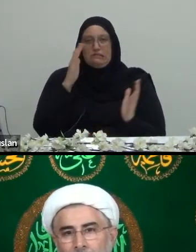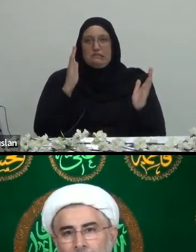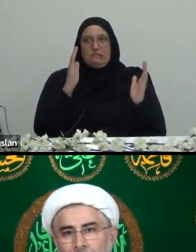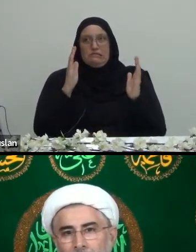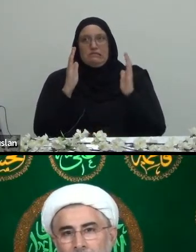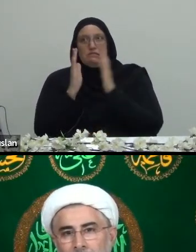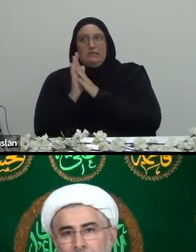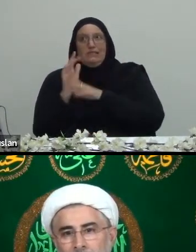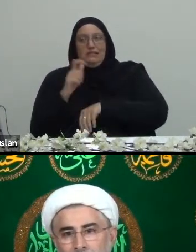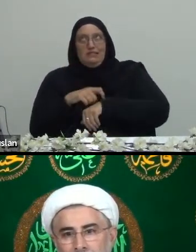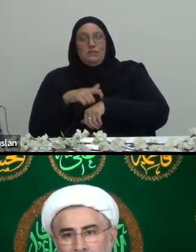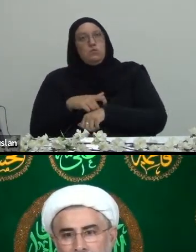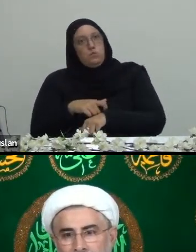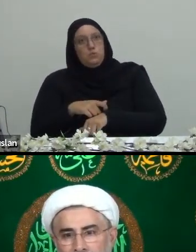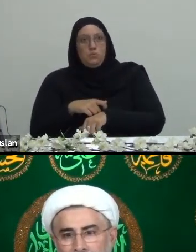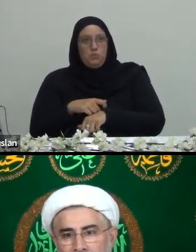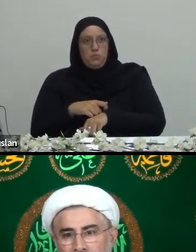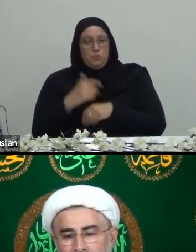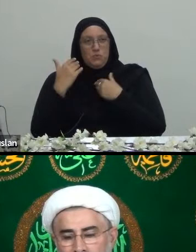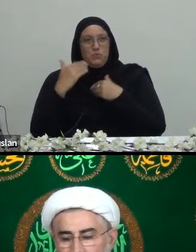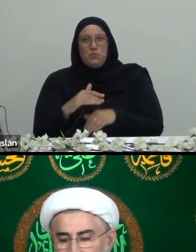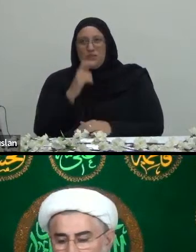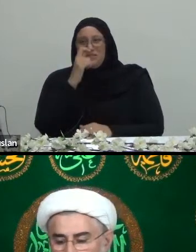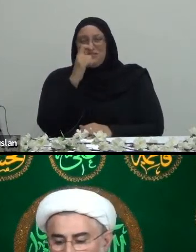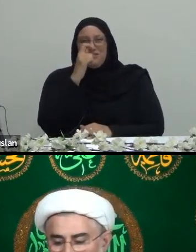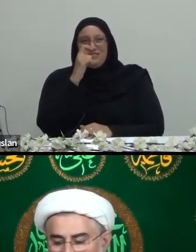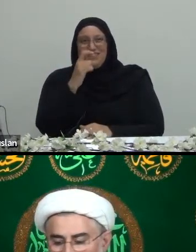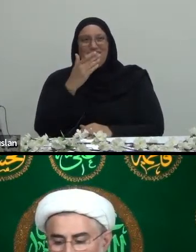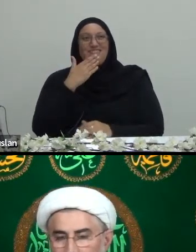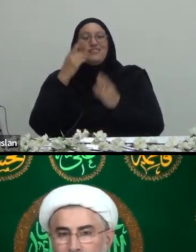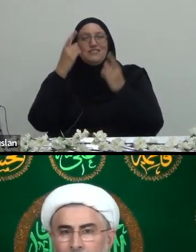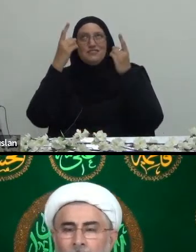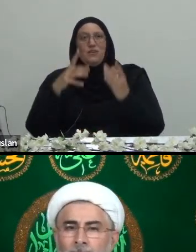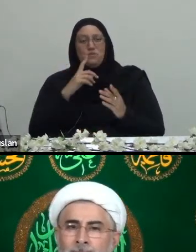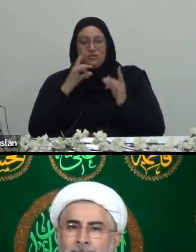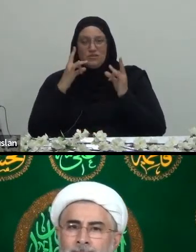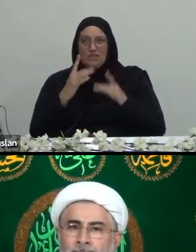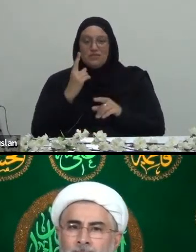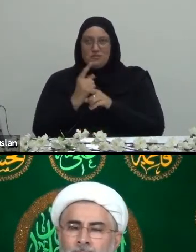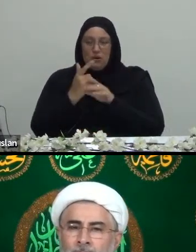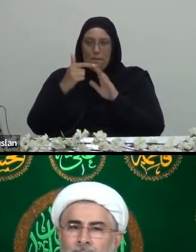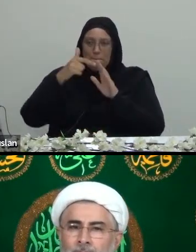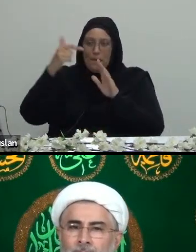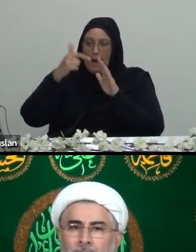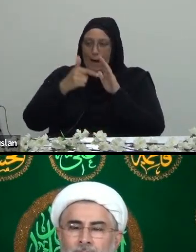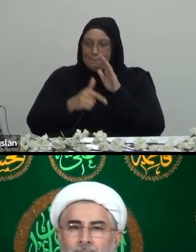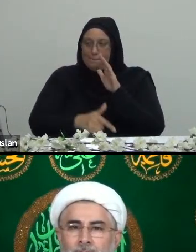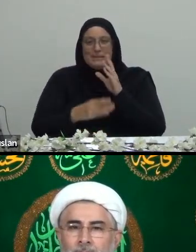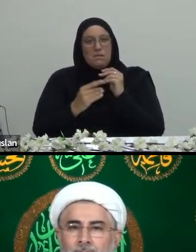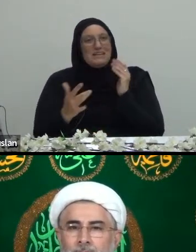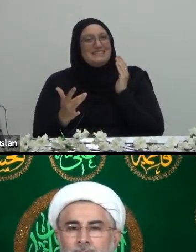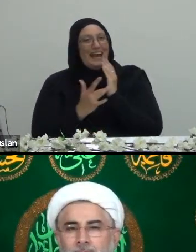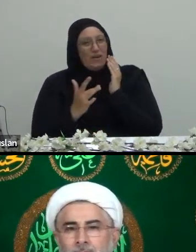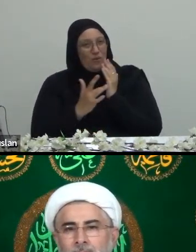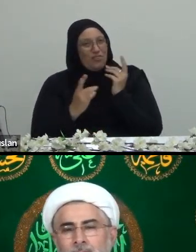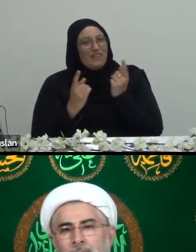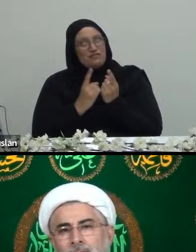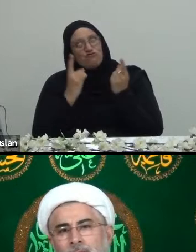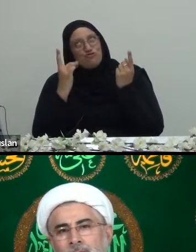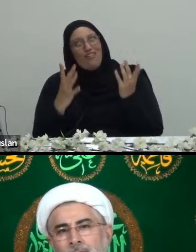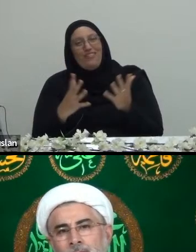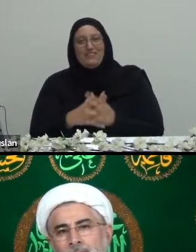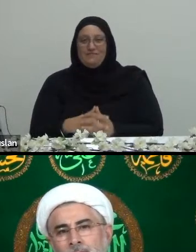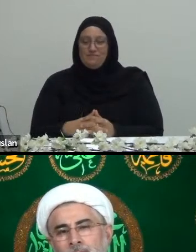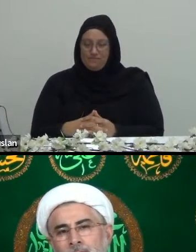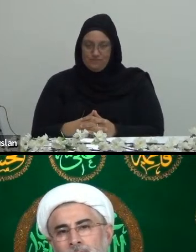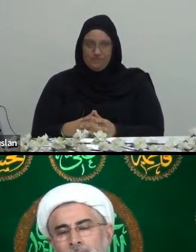the time that we have allocated. So inshallah, let's really start on some of the real technical areas, if you will,